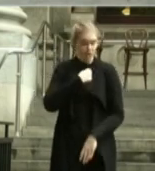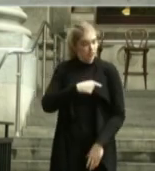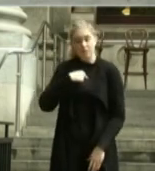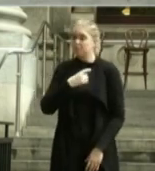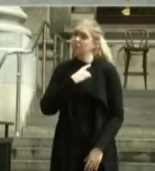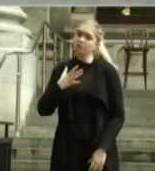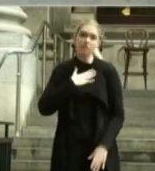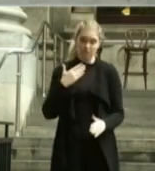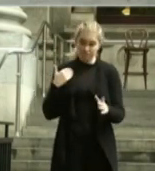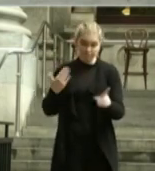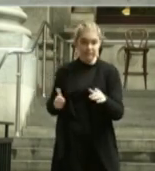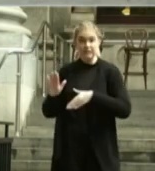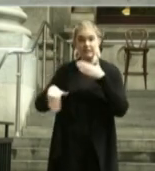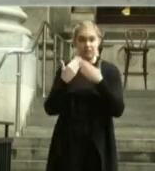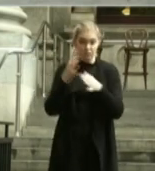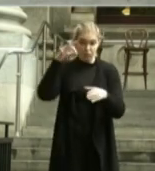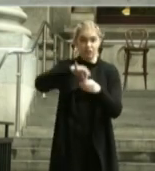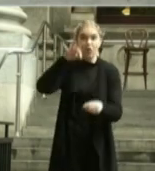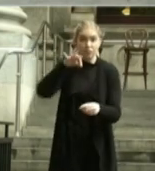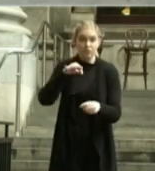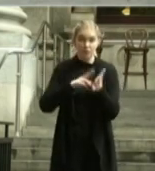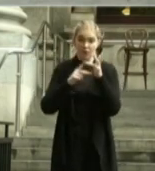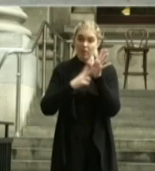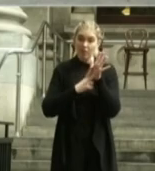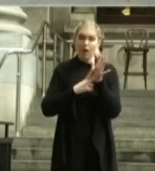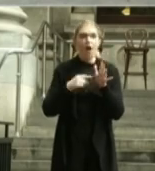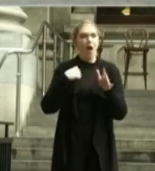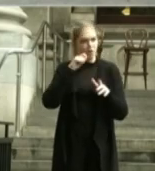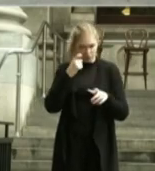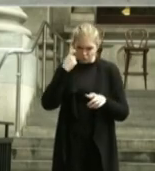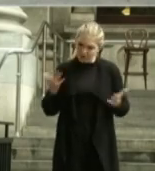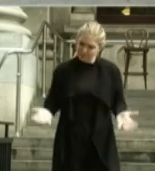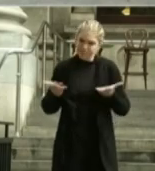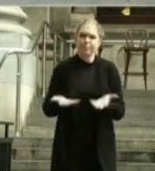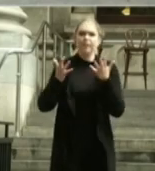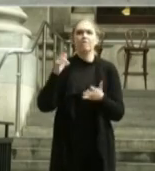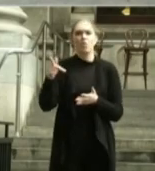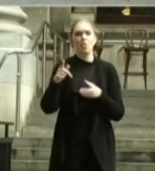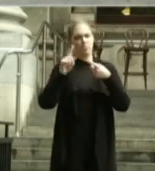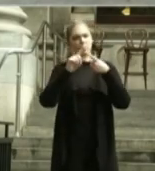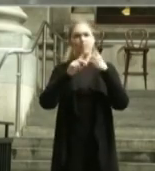doing all I can in the lead up to the referendum, and I know that so many of you here will as well.